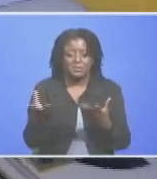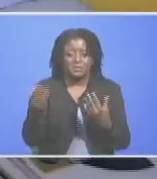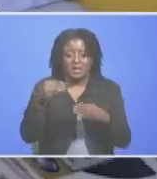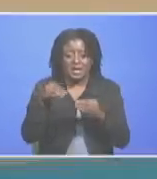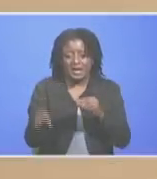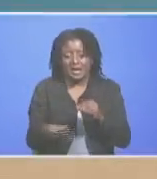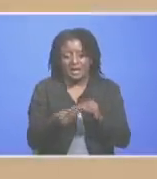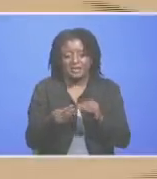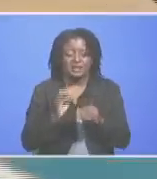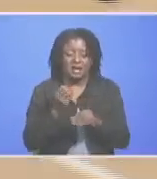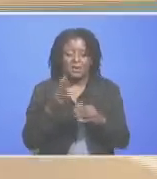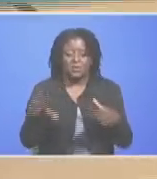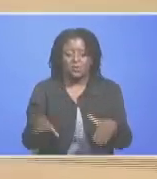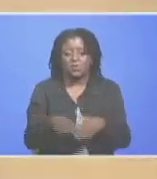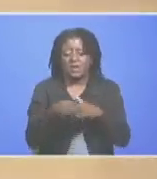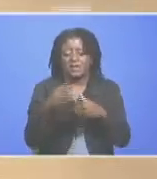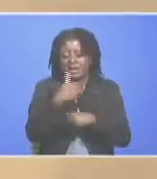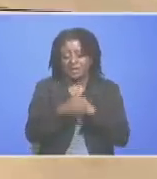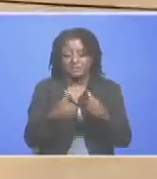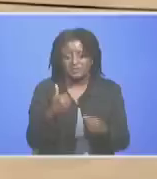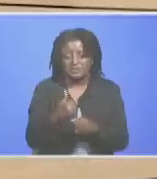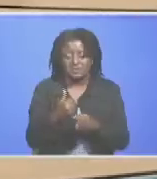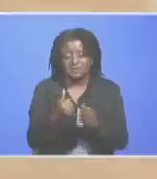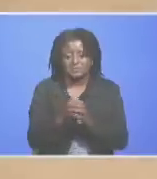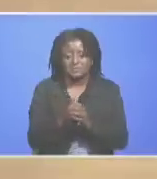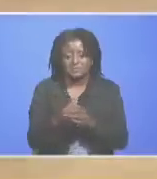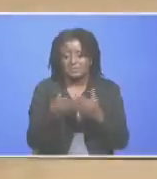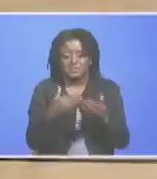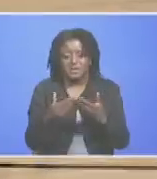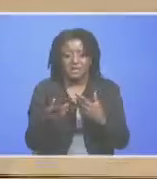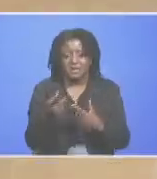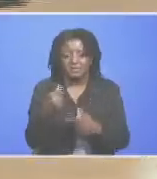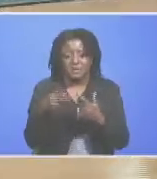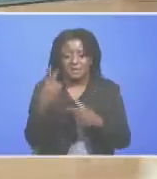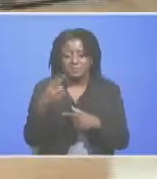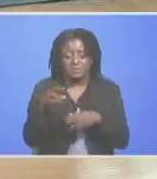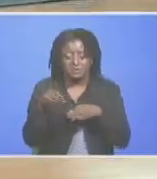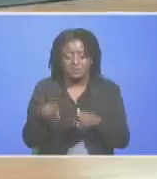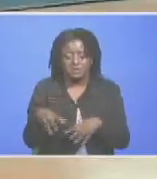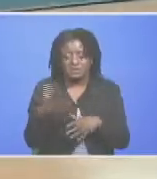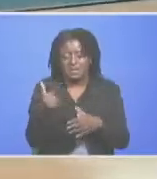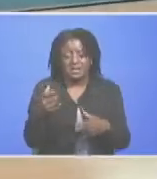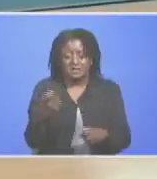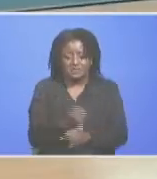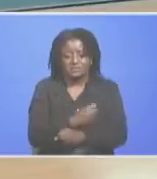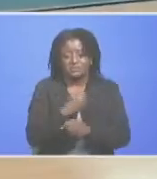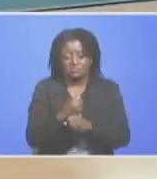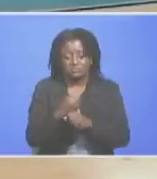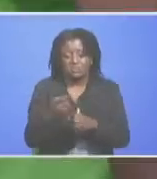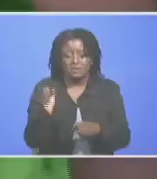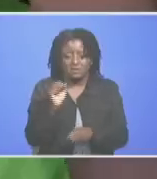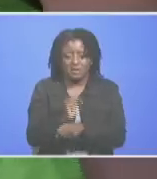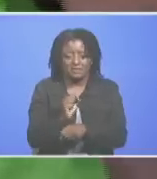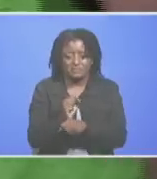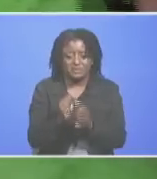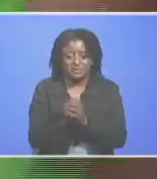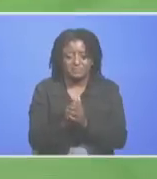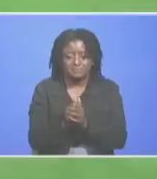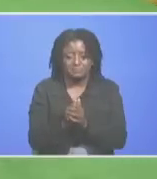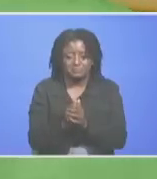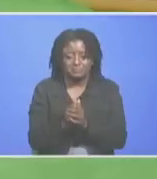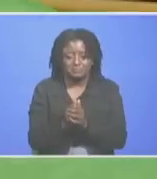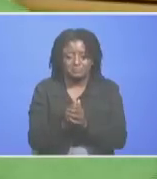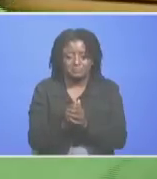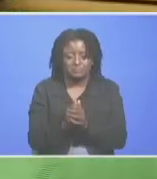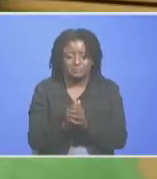it's been a blast. The Storm, despite coming up on the losing end, did give a valiant effort. Mark St. Fort on what went wrong. They created a little space